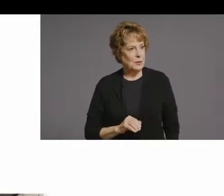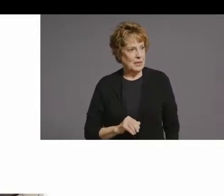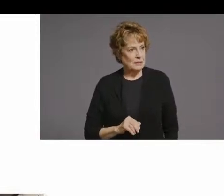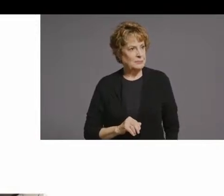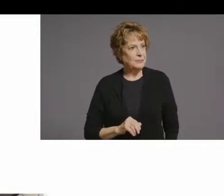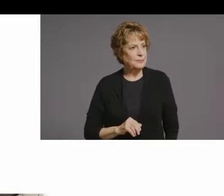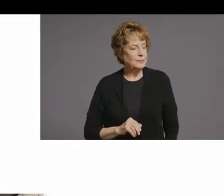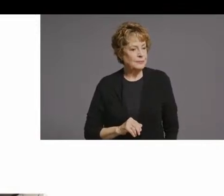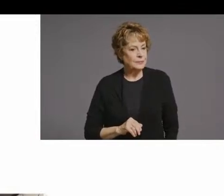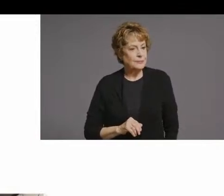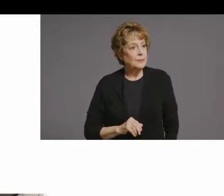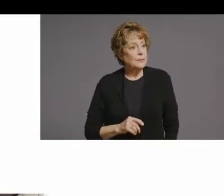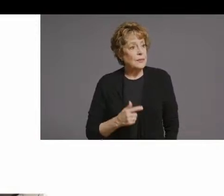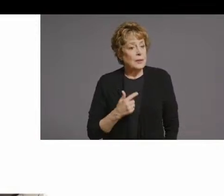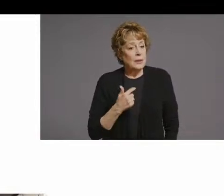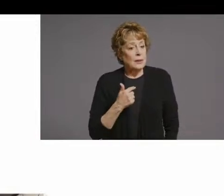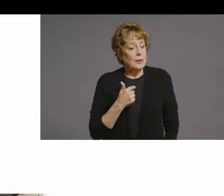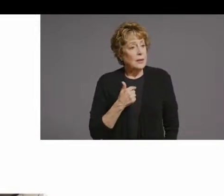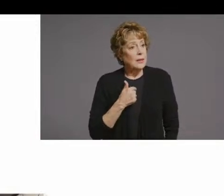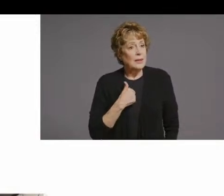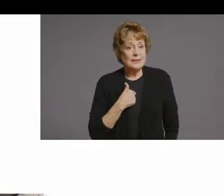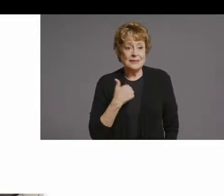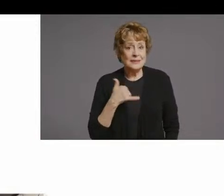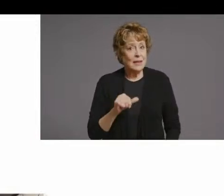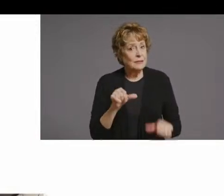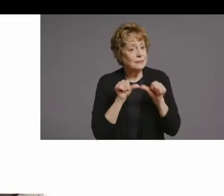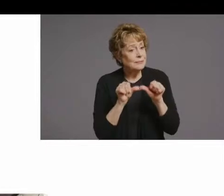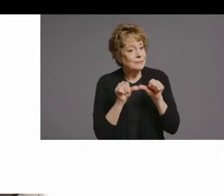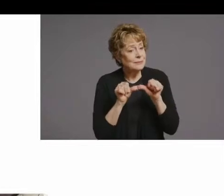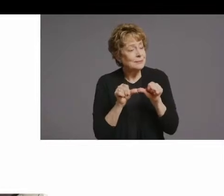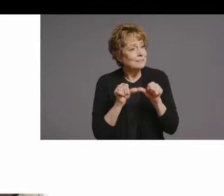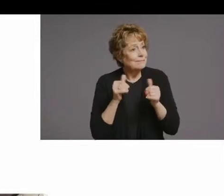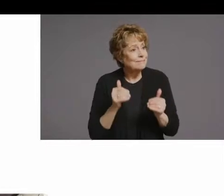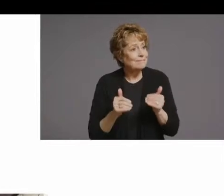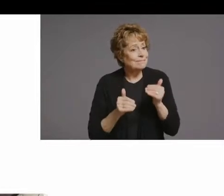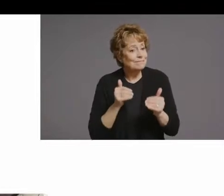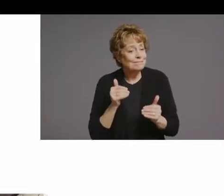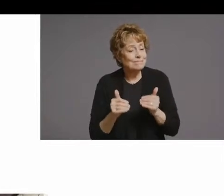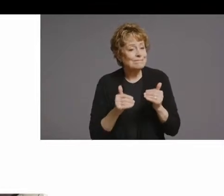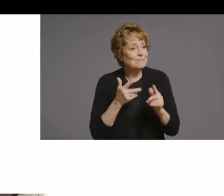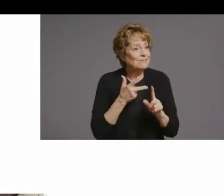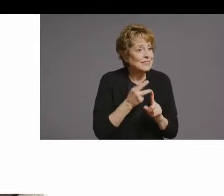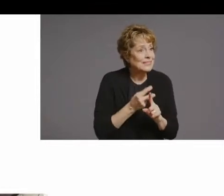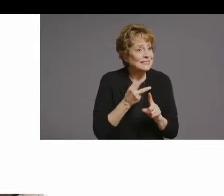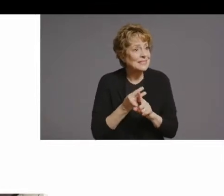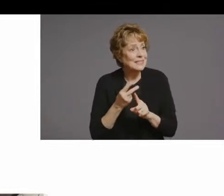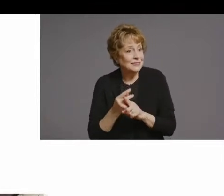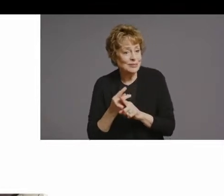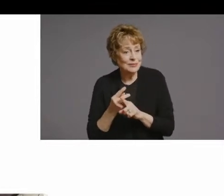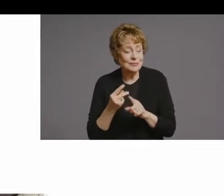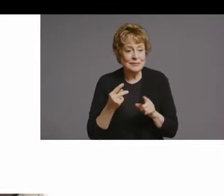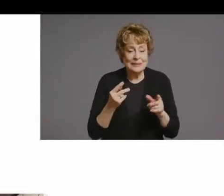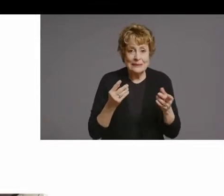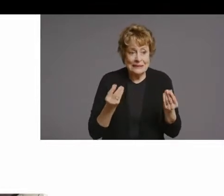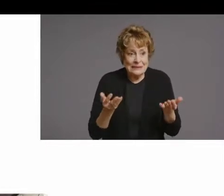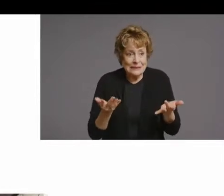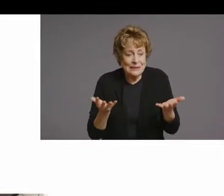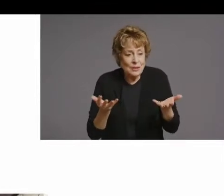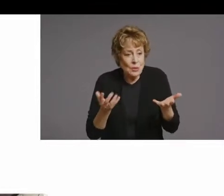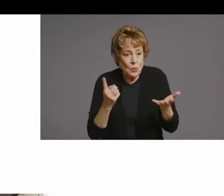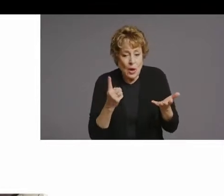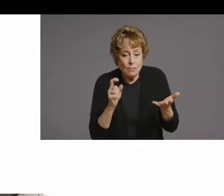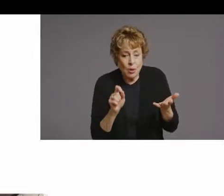As we continue to ramp up our vaccination capability, our state vaccination sites have administered over